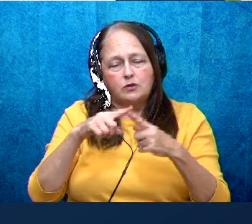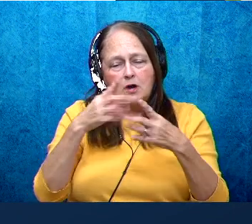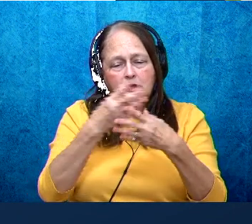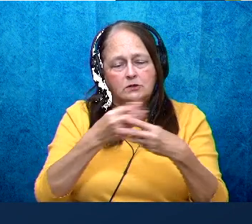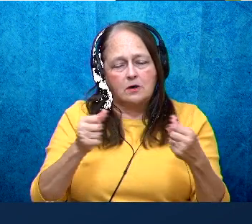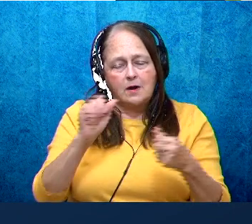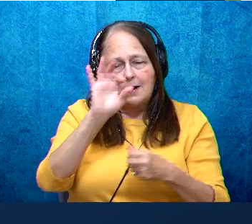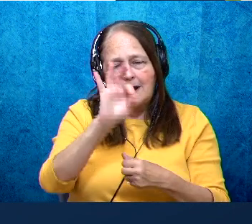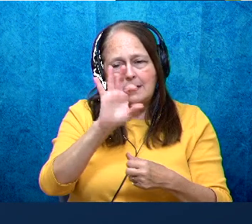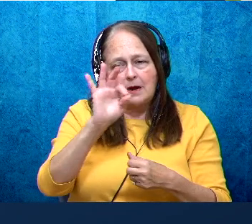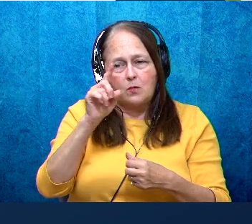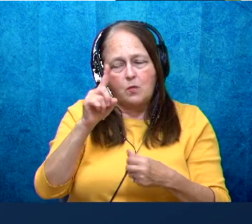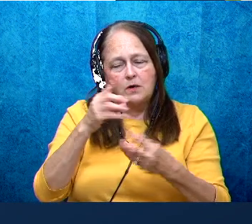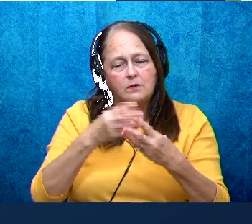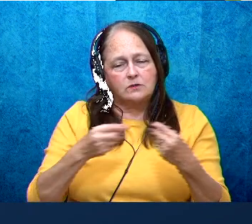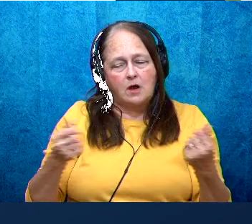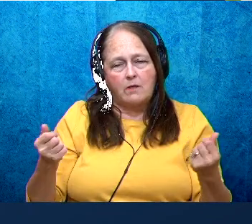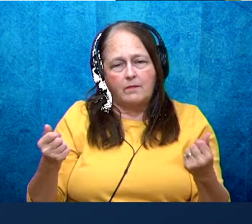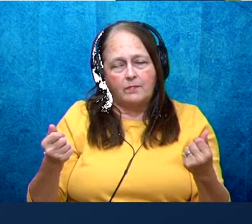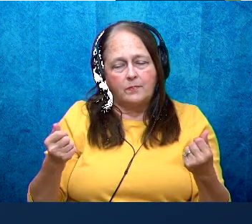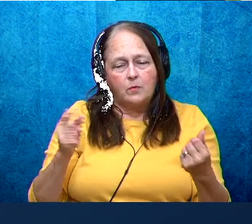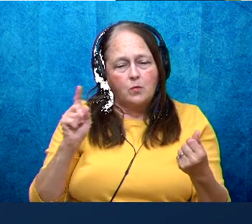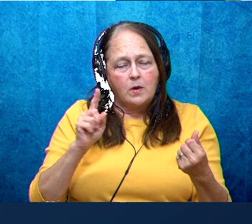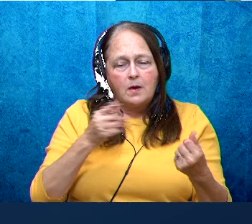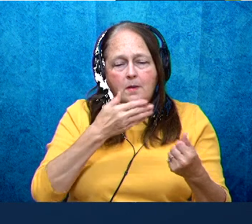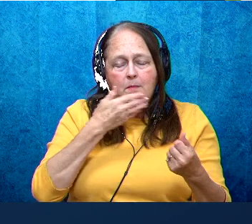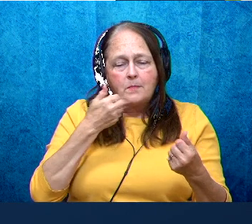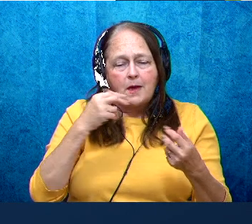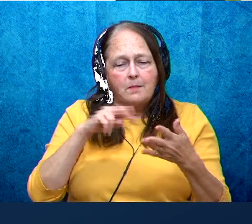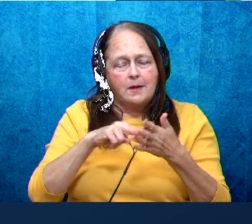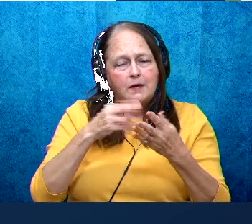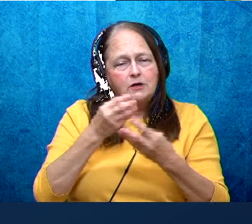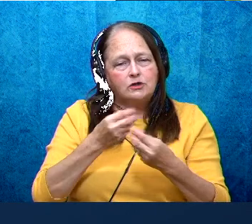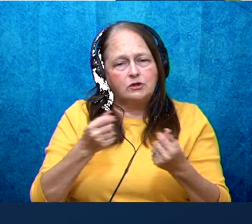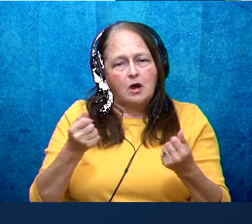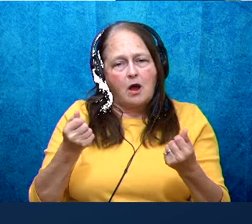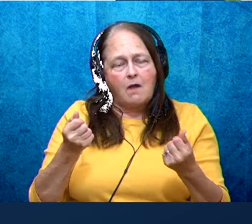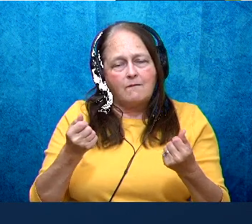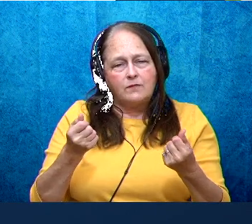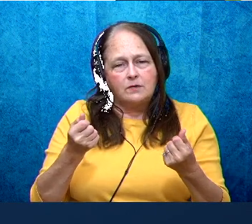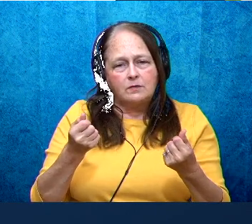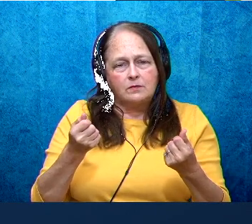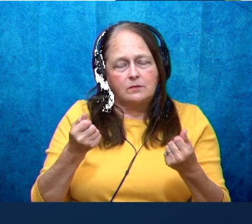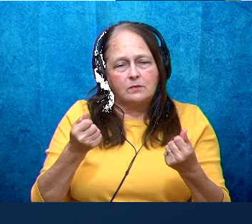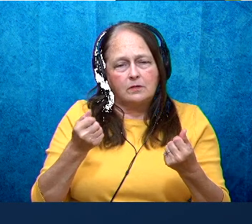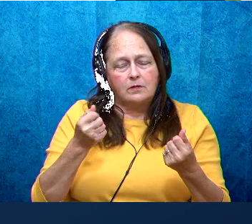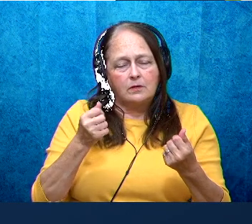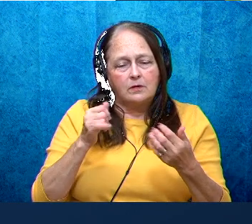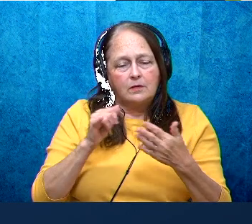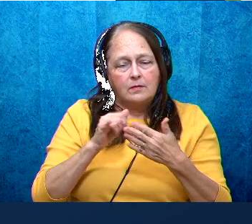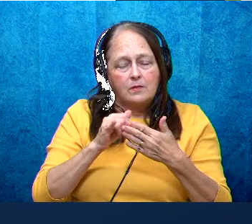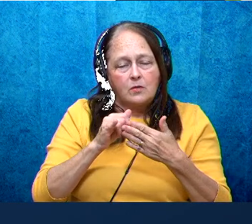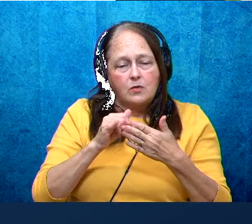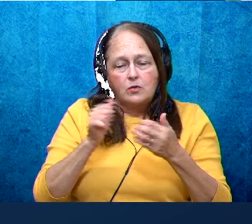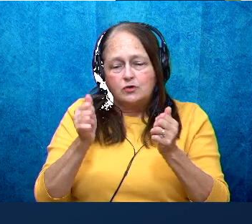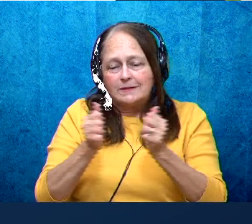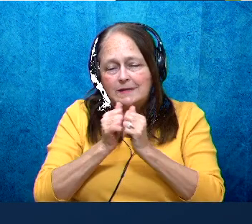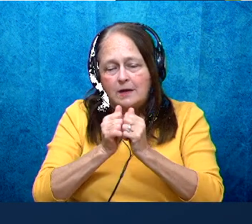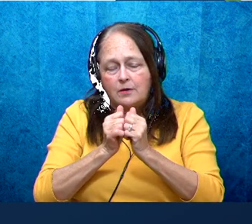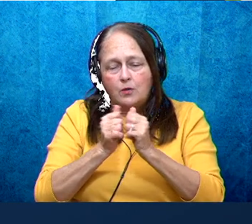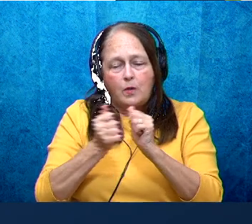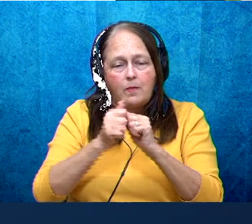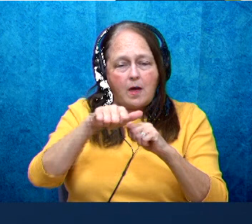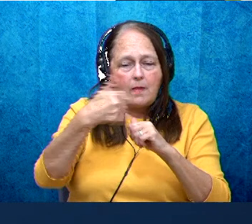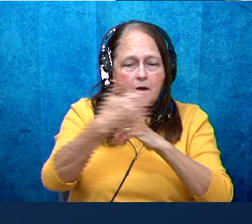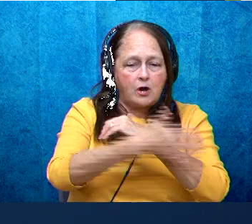in 1991. What's the best meaning of the word dissolved used here? Does it mean aligned together or united with other